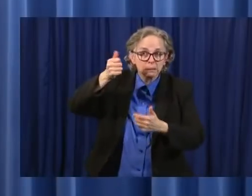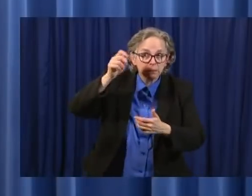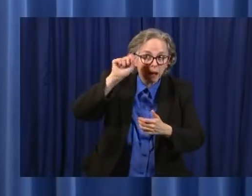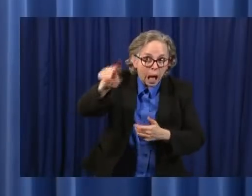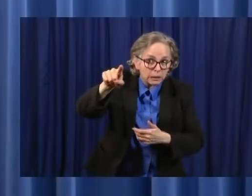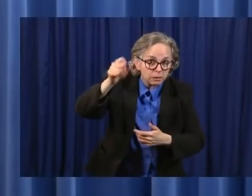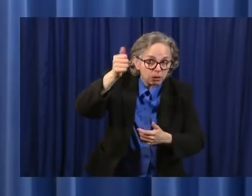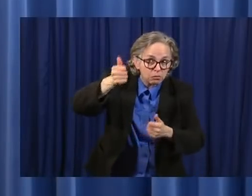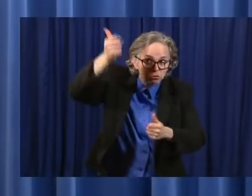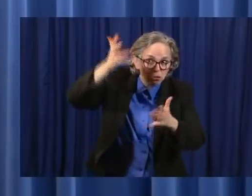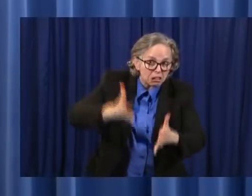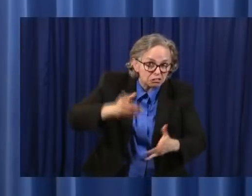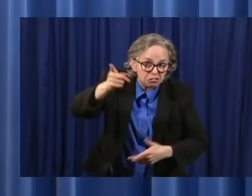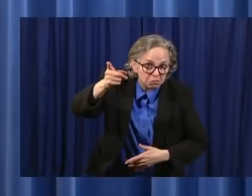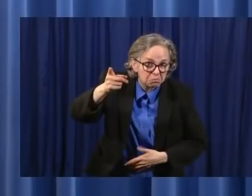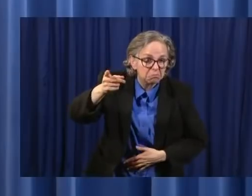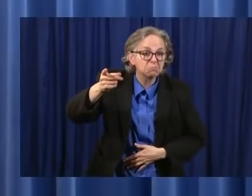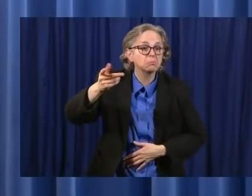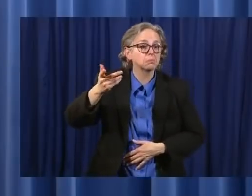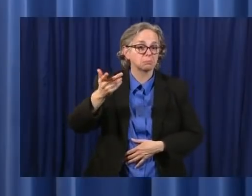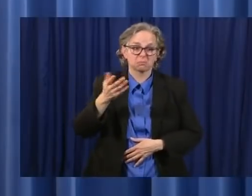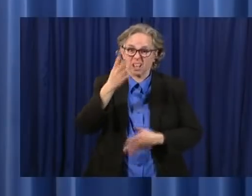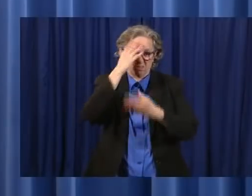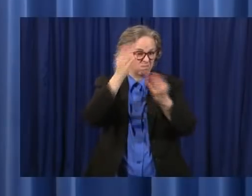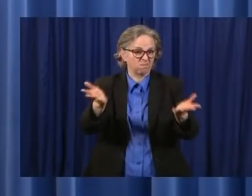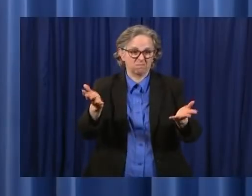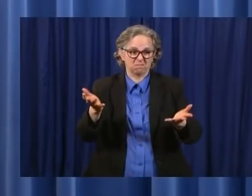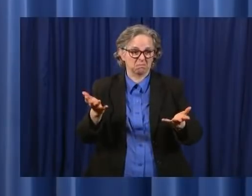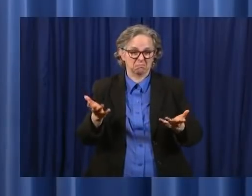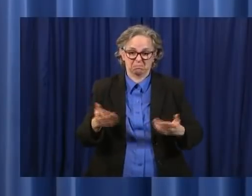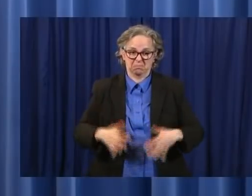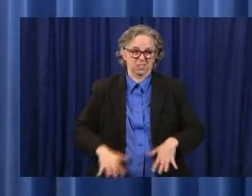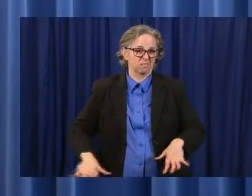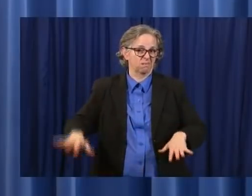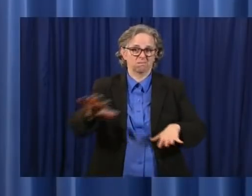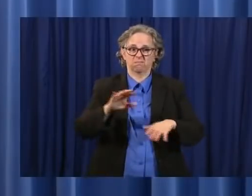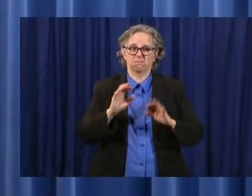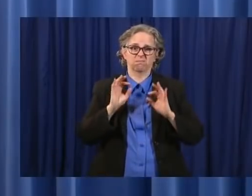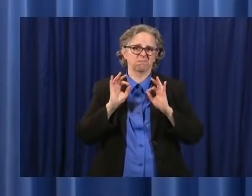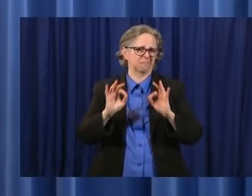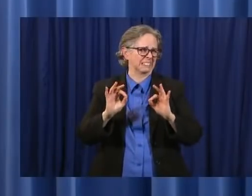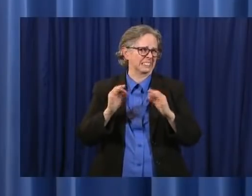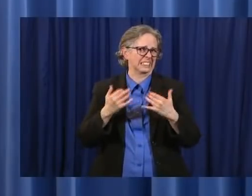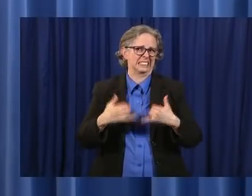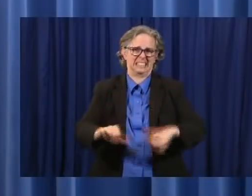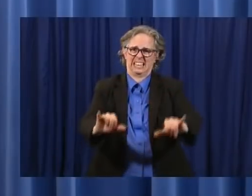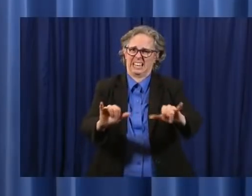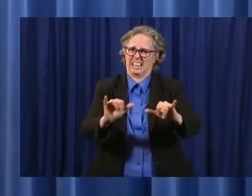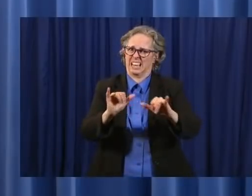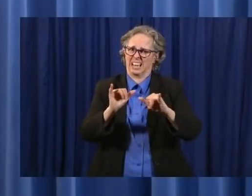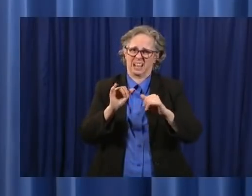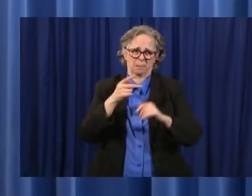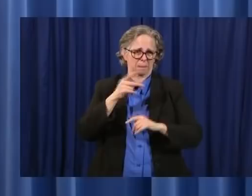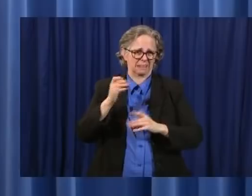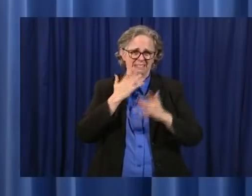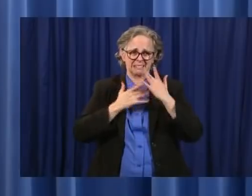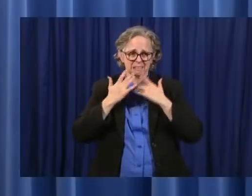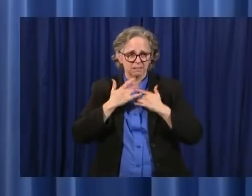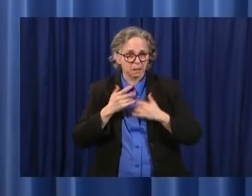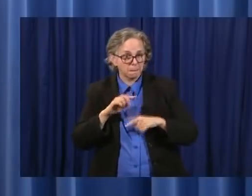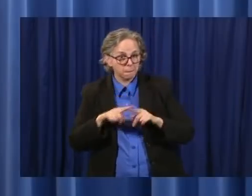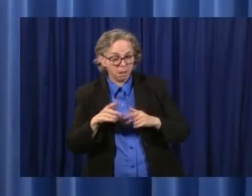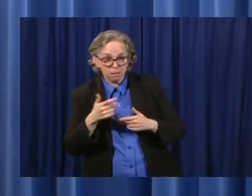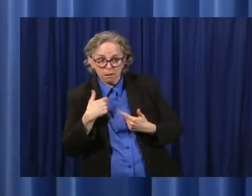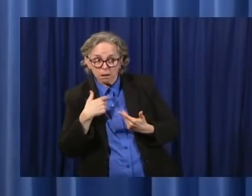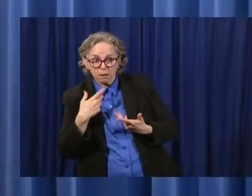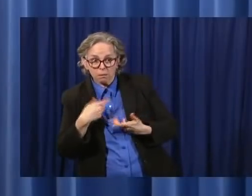short everywhere in the state of Ohio on PPE. But with the last deliveries that have been made, we feel